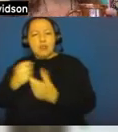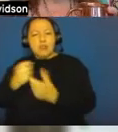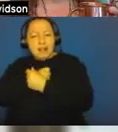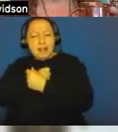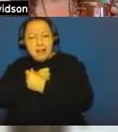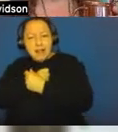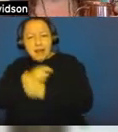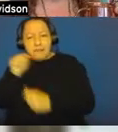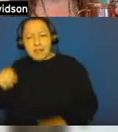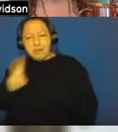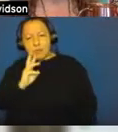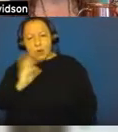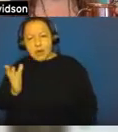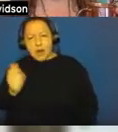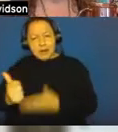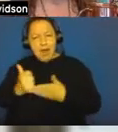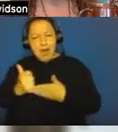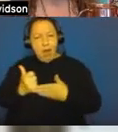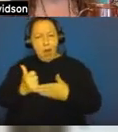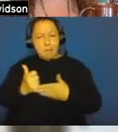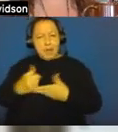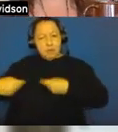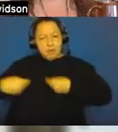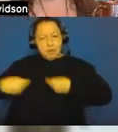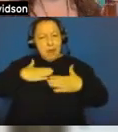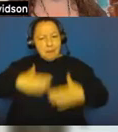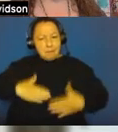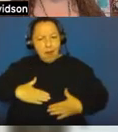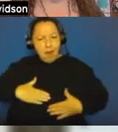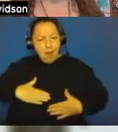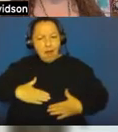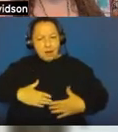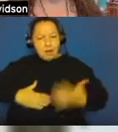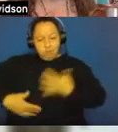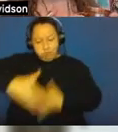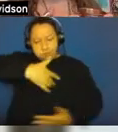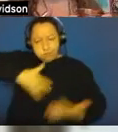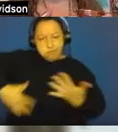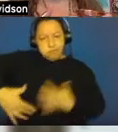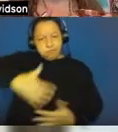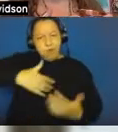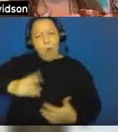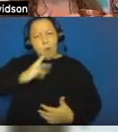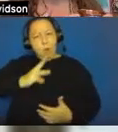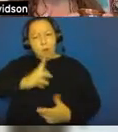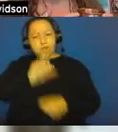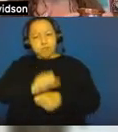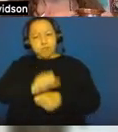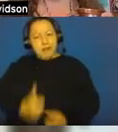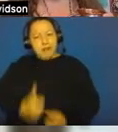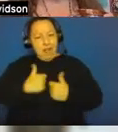and to help me, right? To nourish me, to keep me alive, this water that keeps everybody alive. So make sure you're drinking a lot of